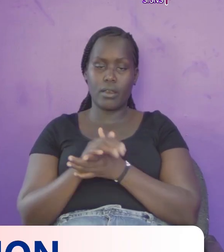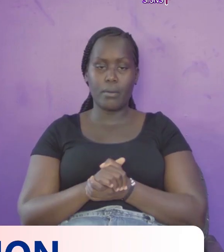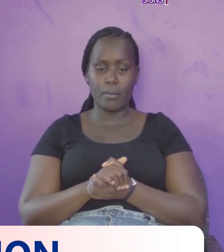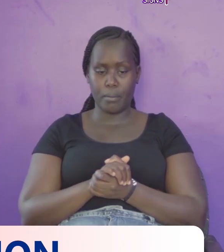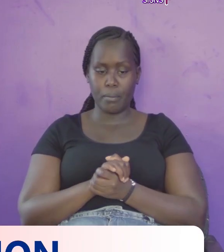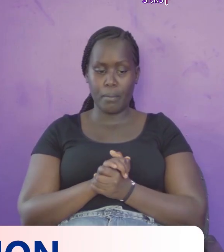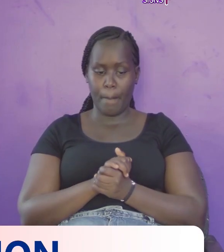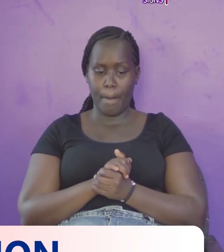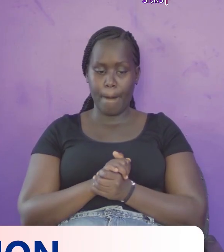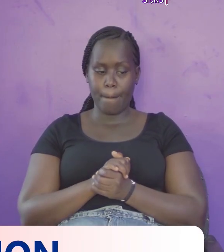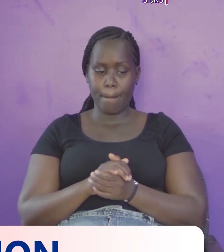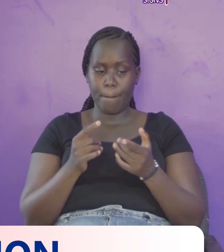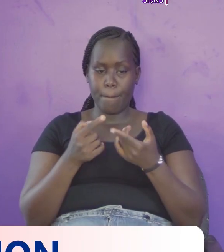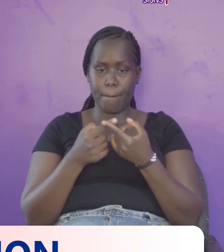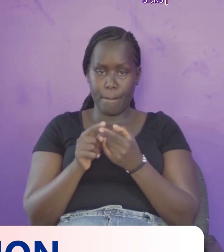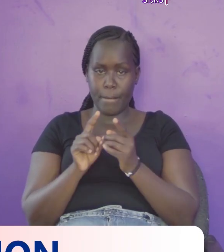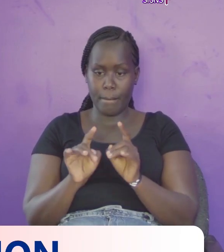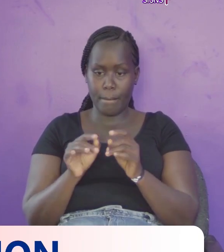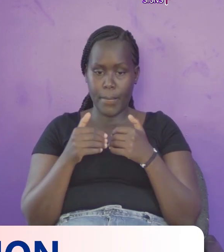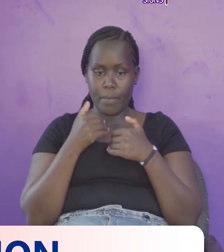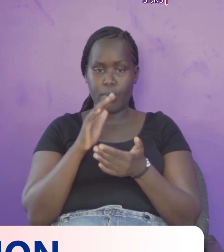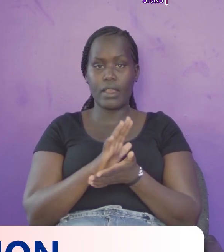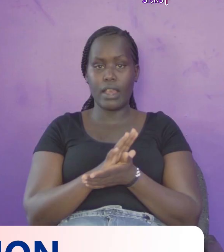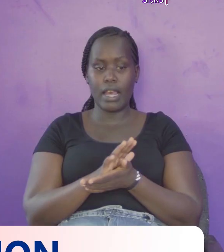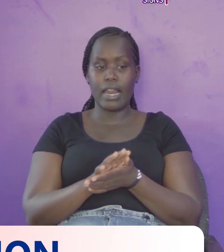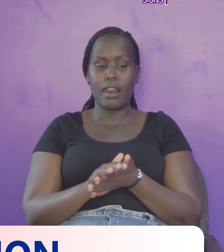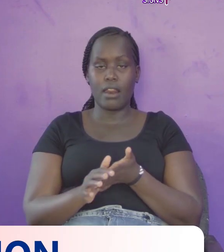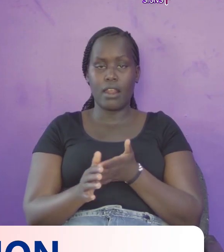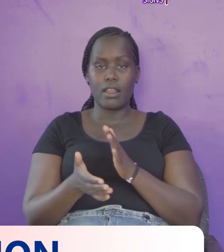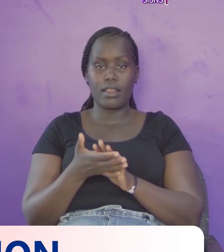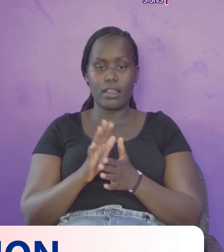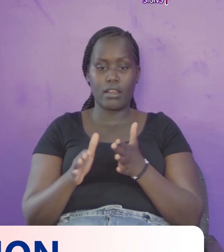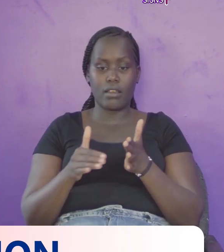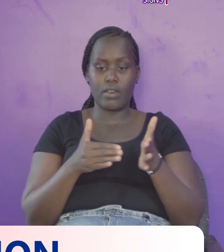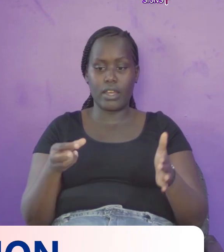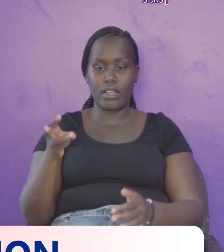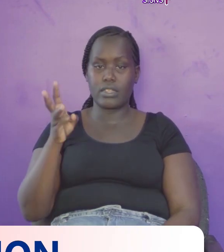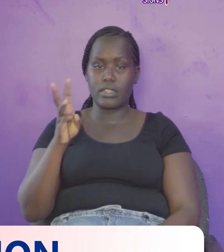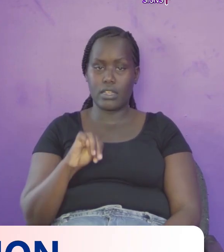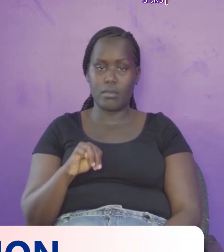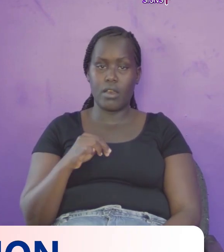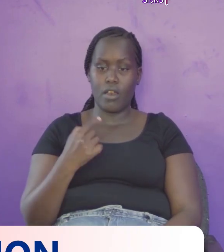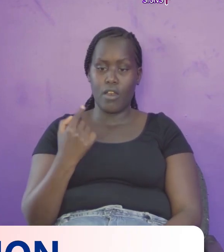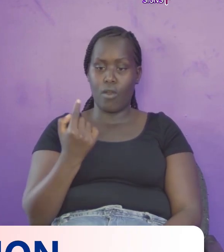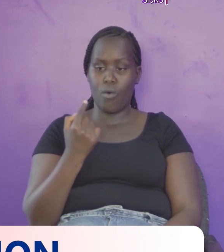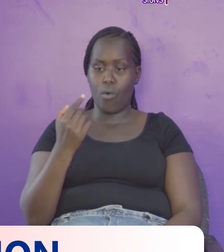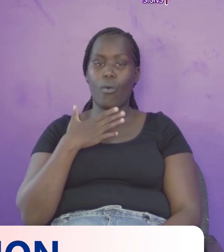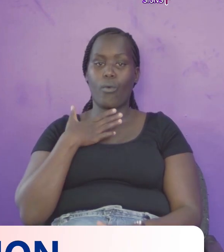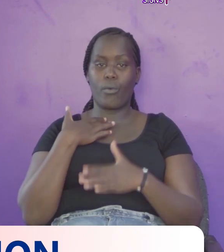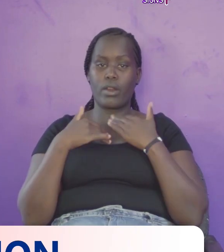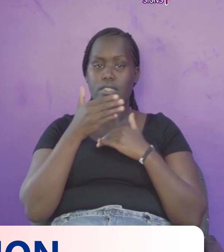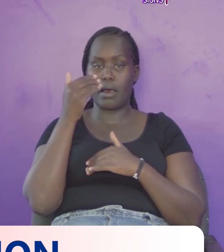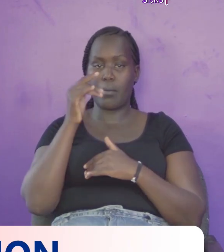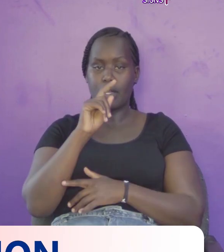You get? Yes. But I've nothing... I've really nothing against him. I only desire a better Kenya for all